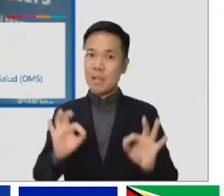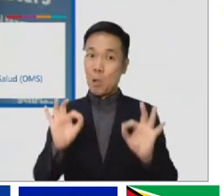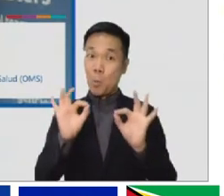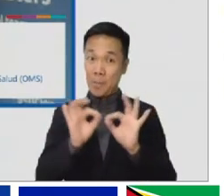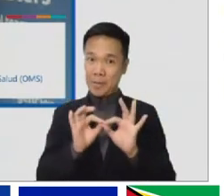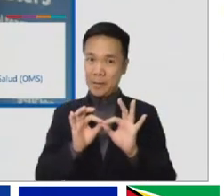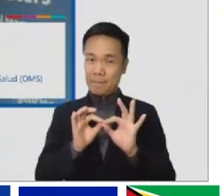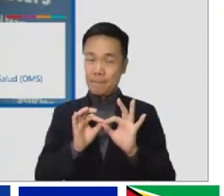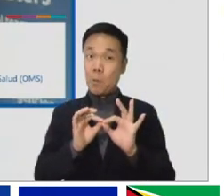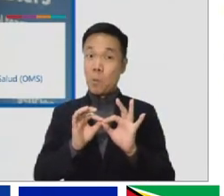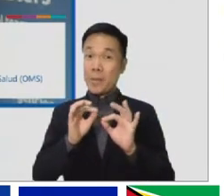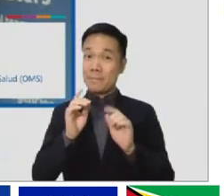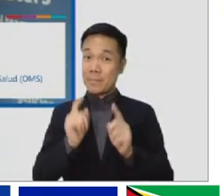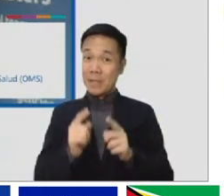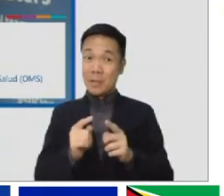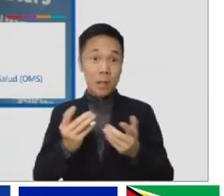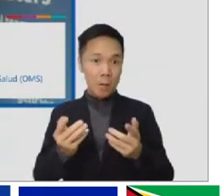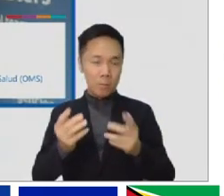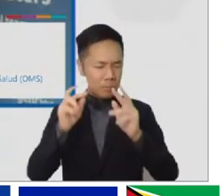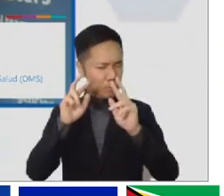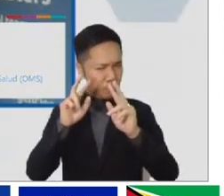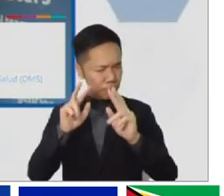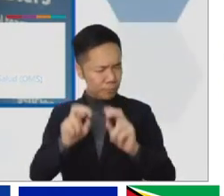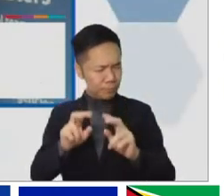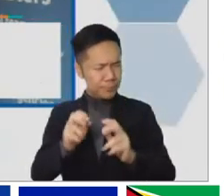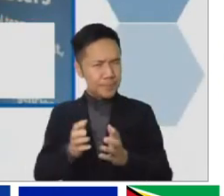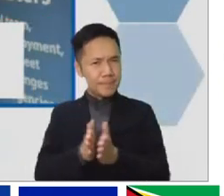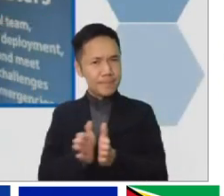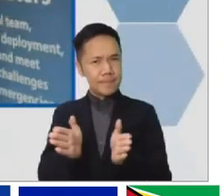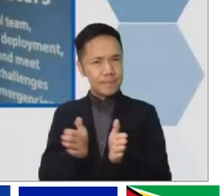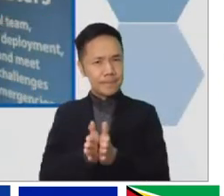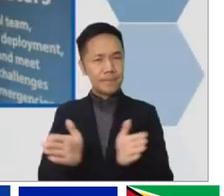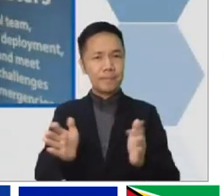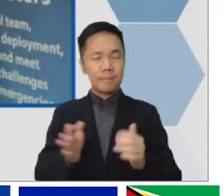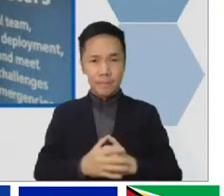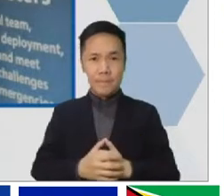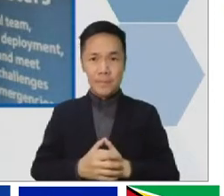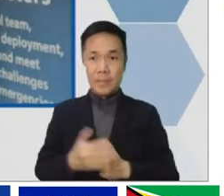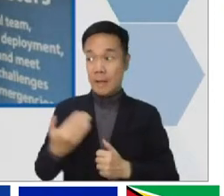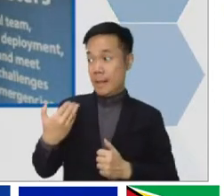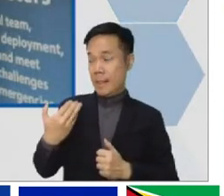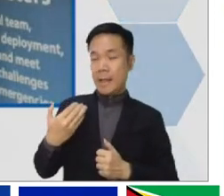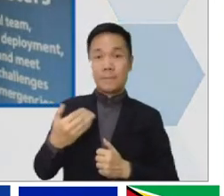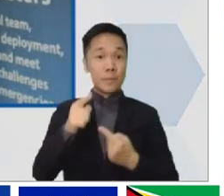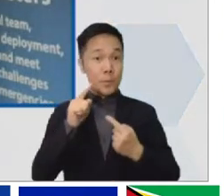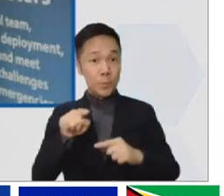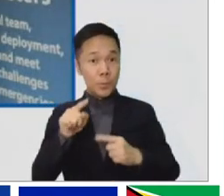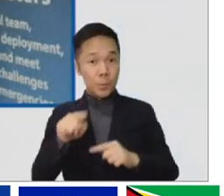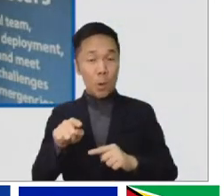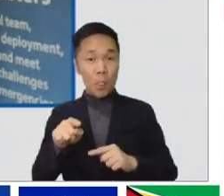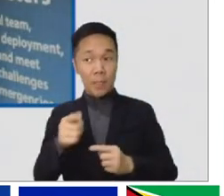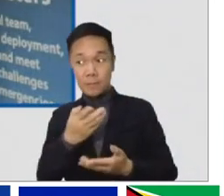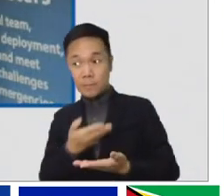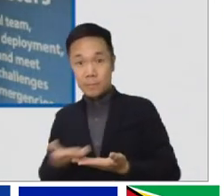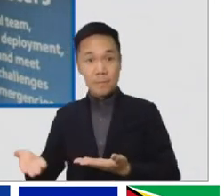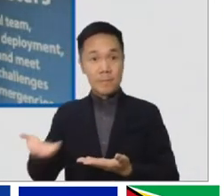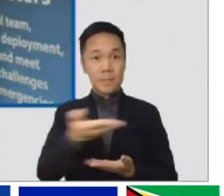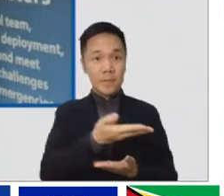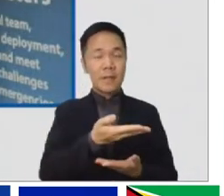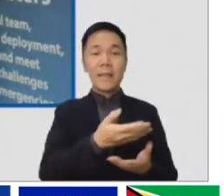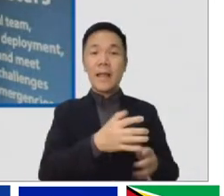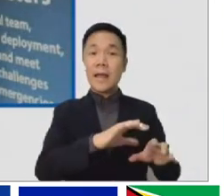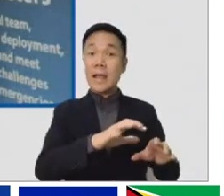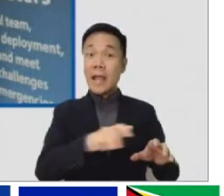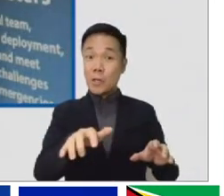I will use the last report that the countries have presented to the regional office